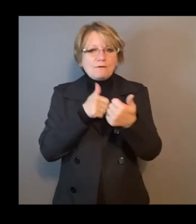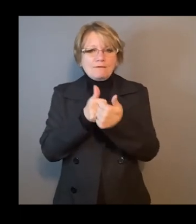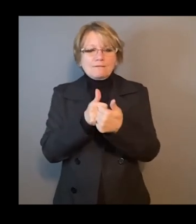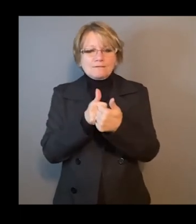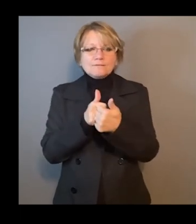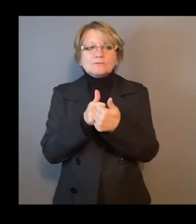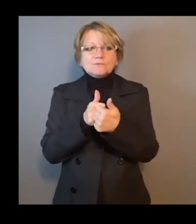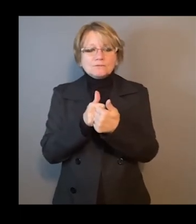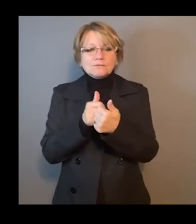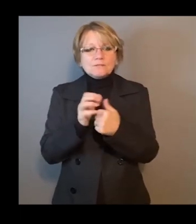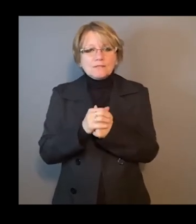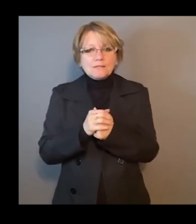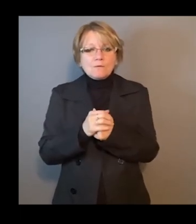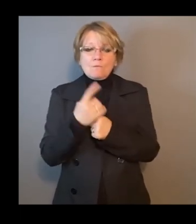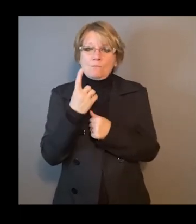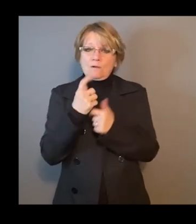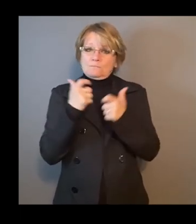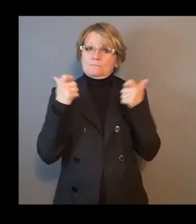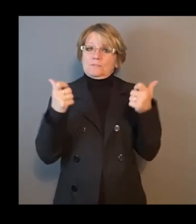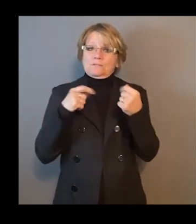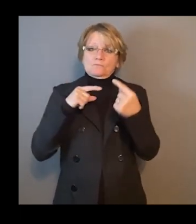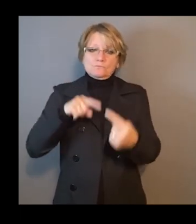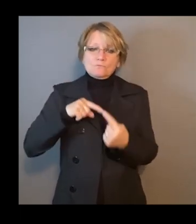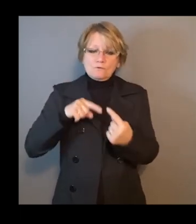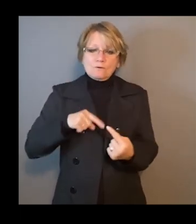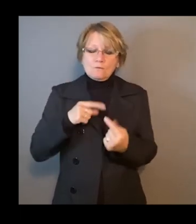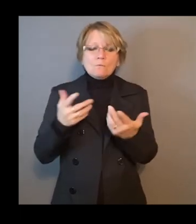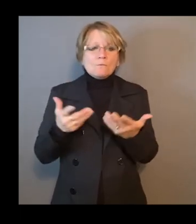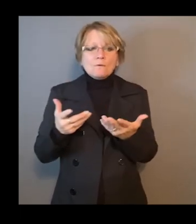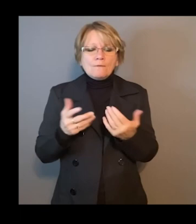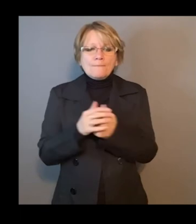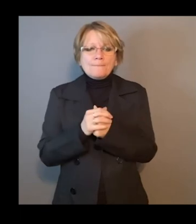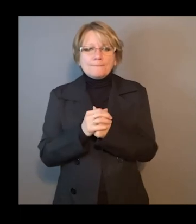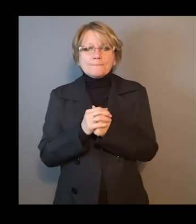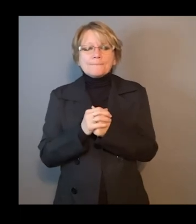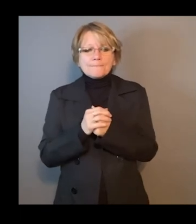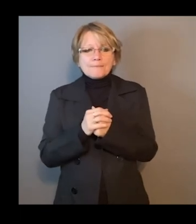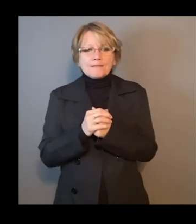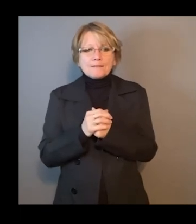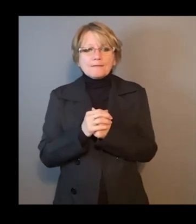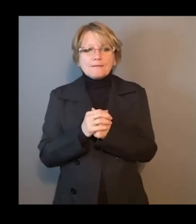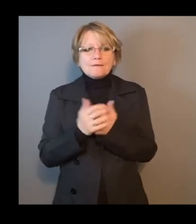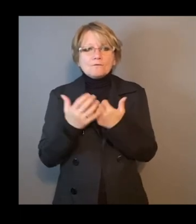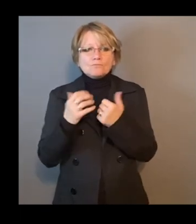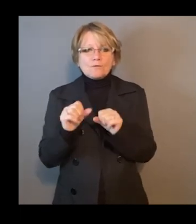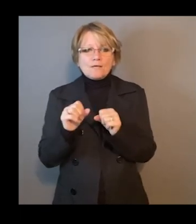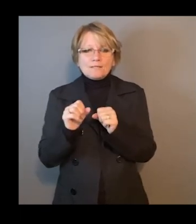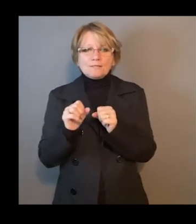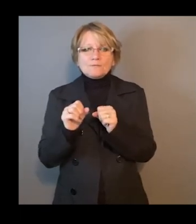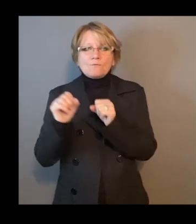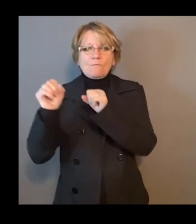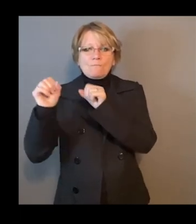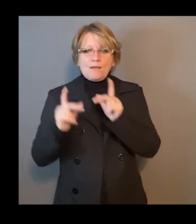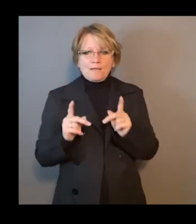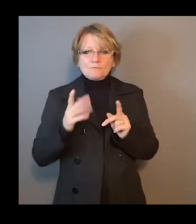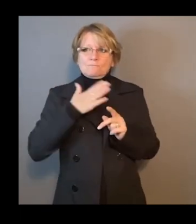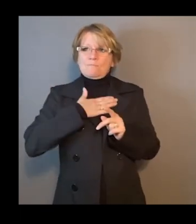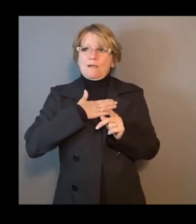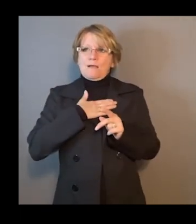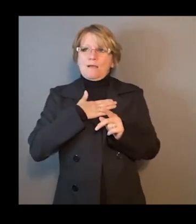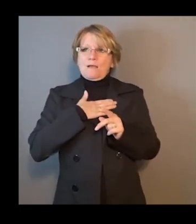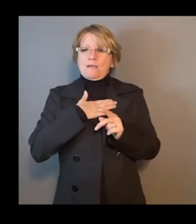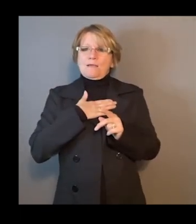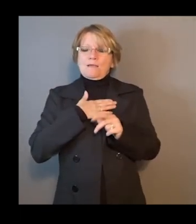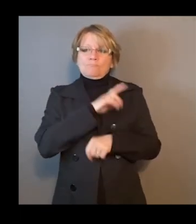challenging. I think the biggest struggle that I've had, again, is just, you know, trying to go back to my old ways of just being